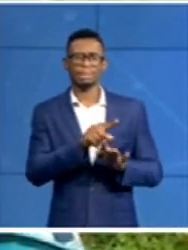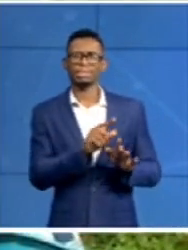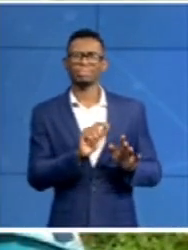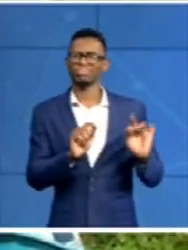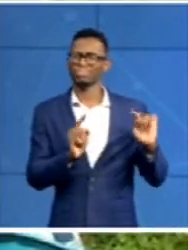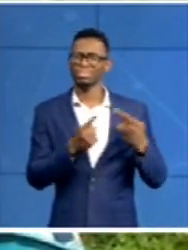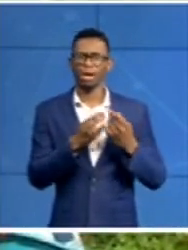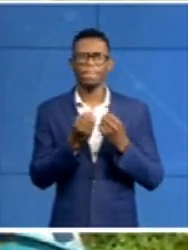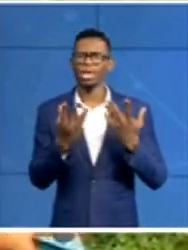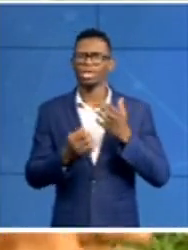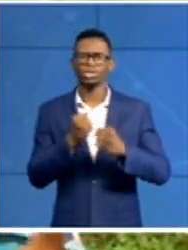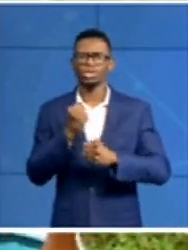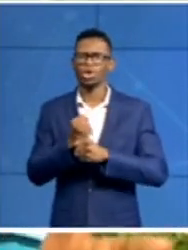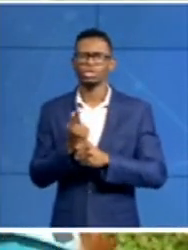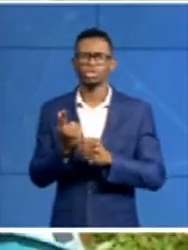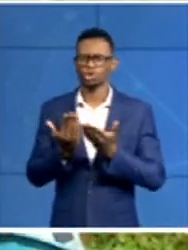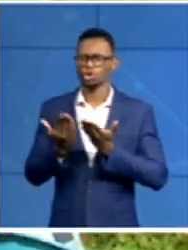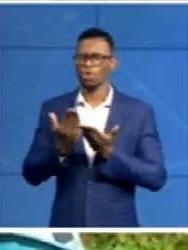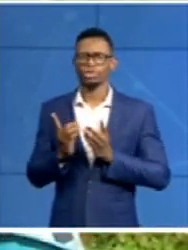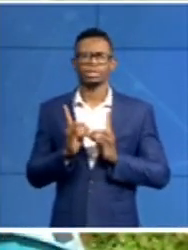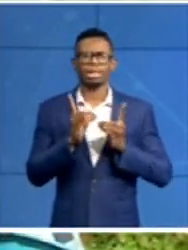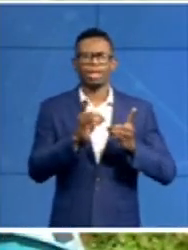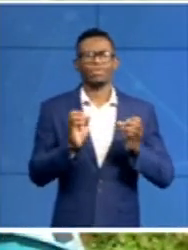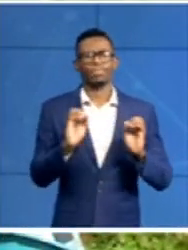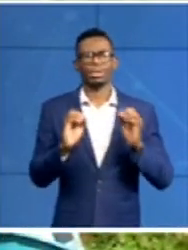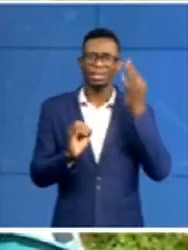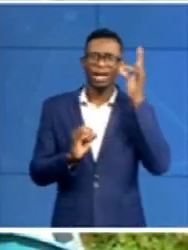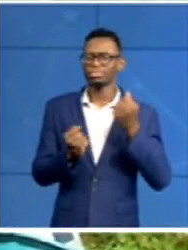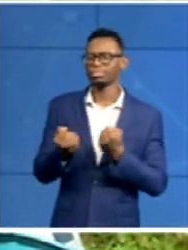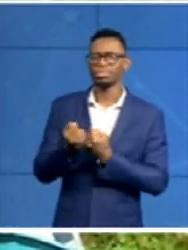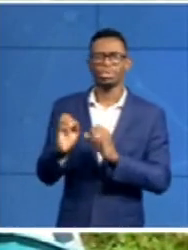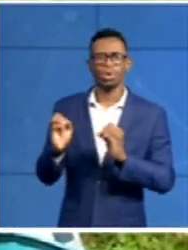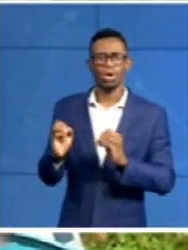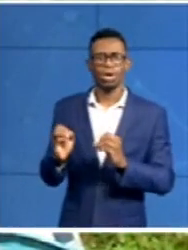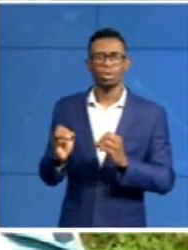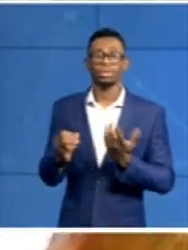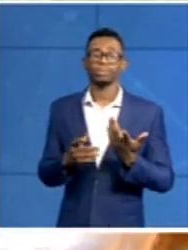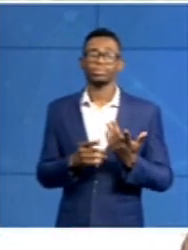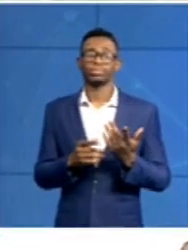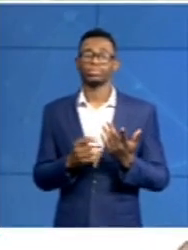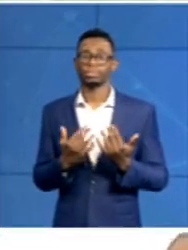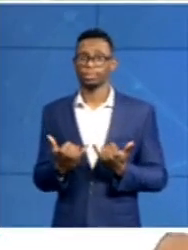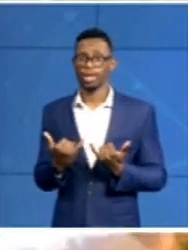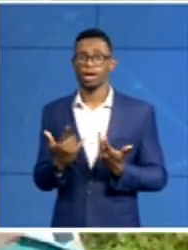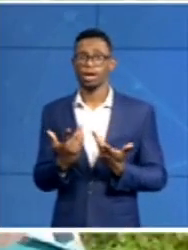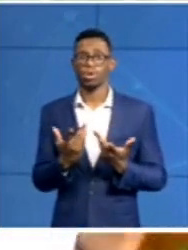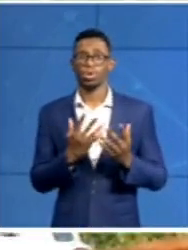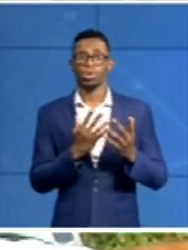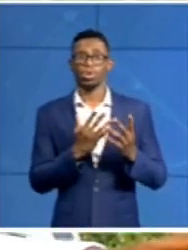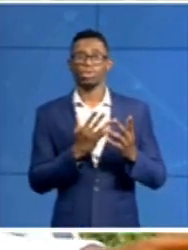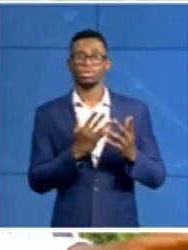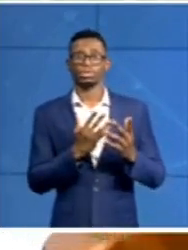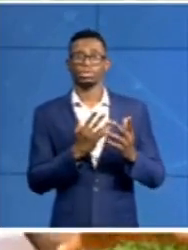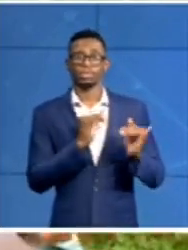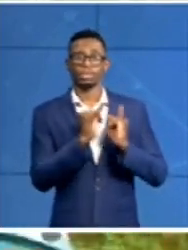own hands. And Mr. Solomon Litore is the brain behind this project. He's going to talk